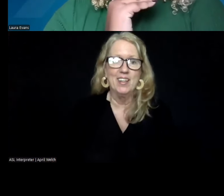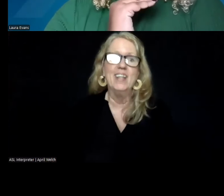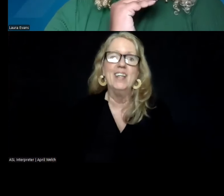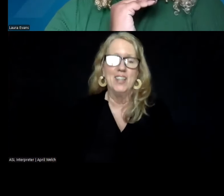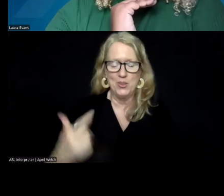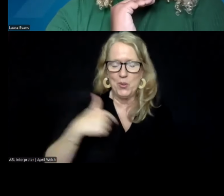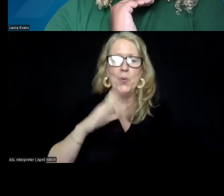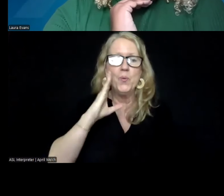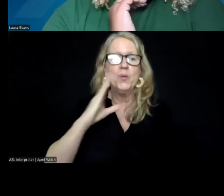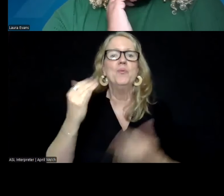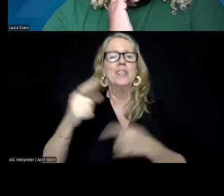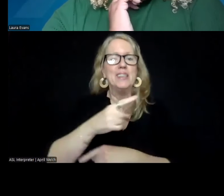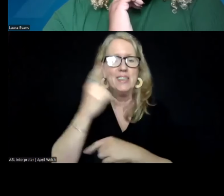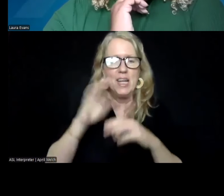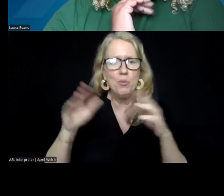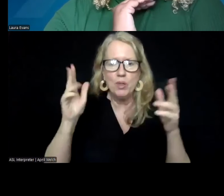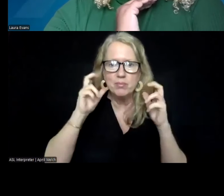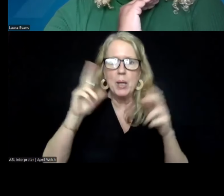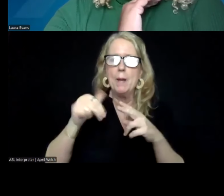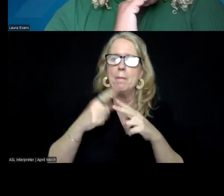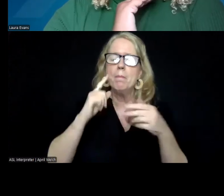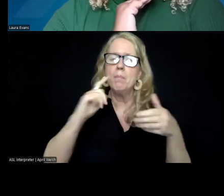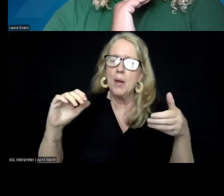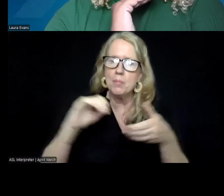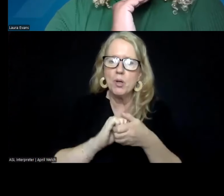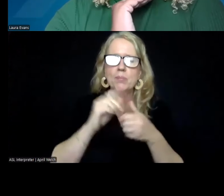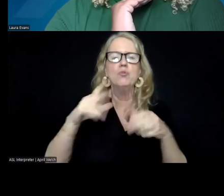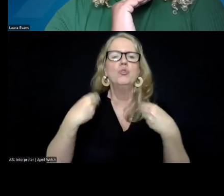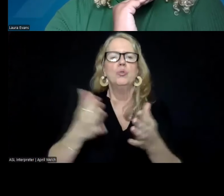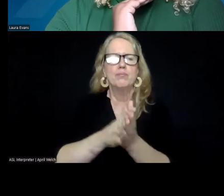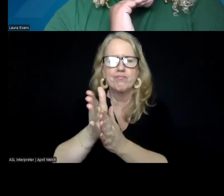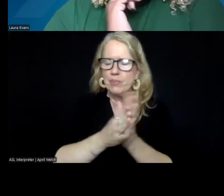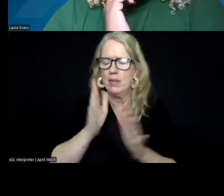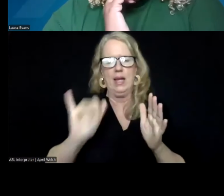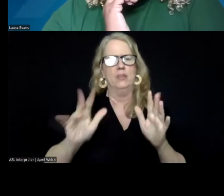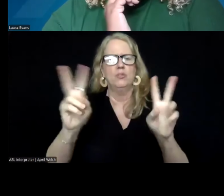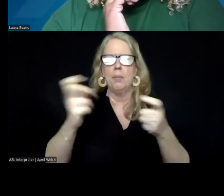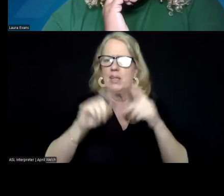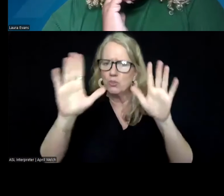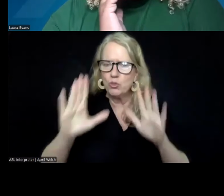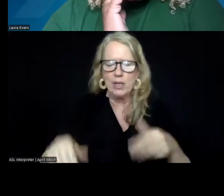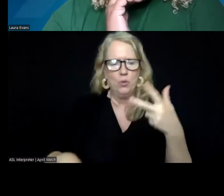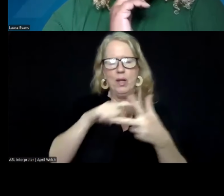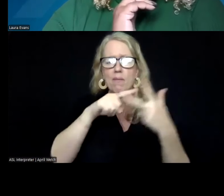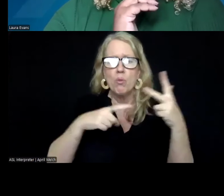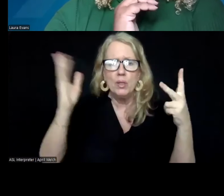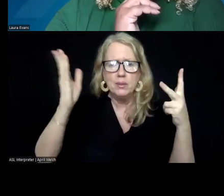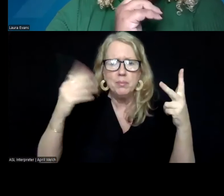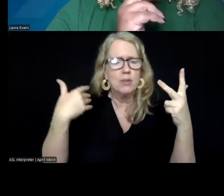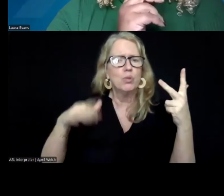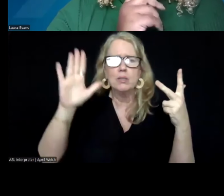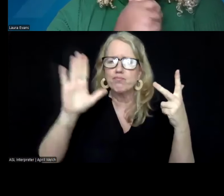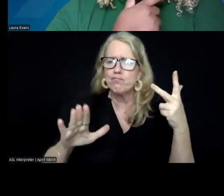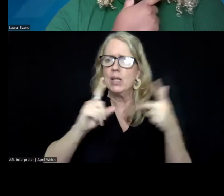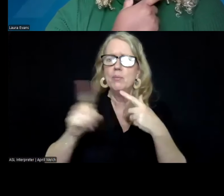going to hear today around partnerships driving innovation. Such a great topic. And we've got three amazing speakers, both from